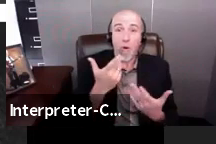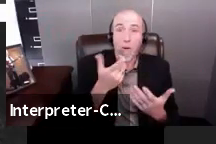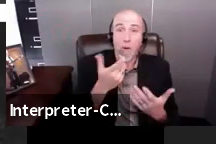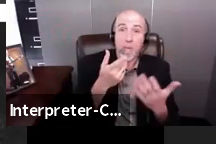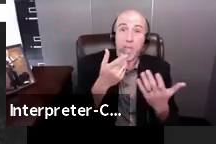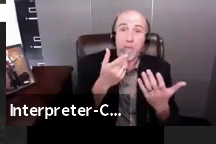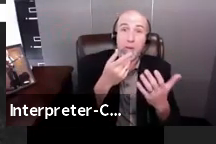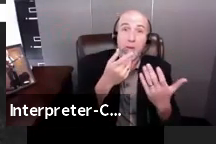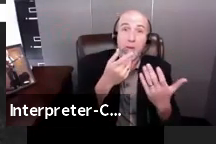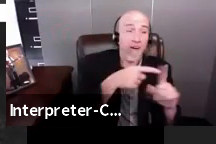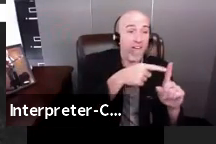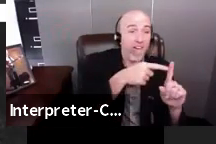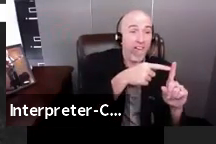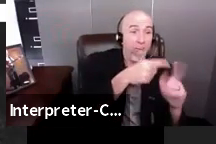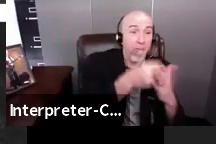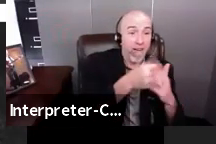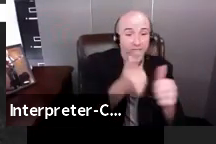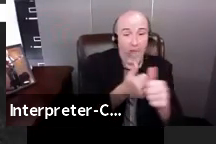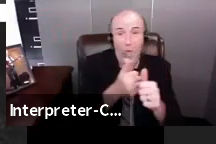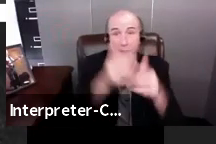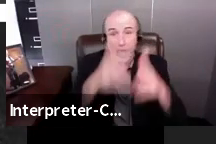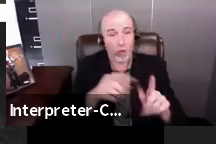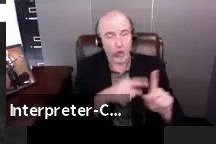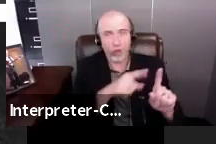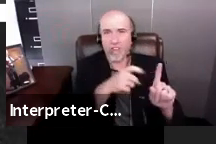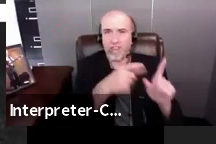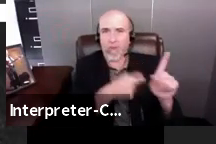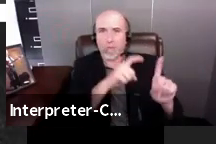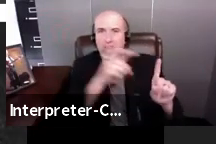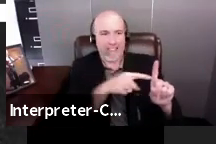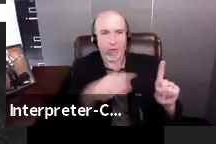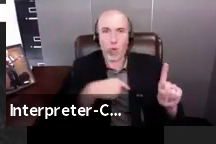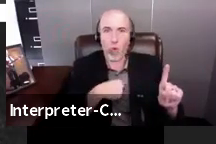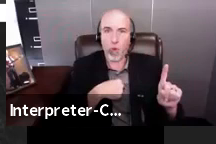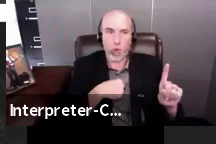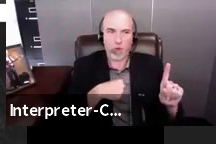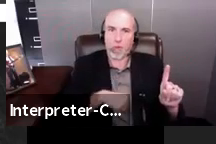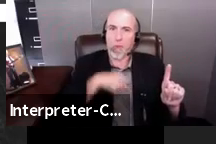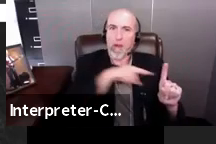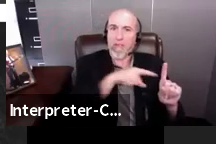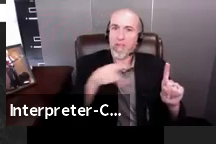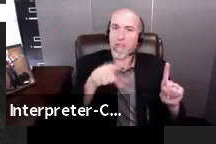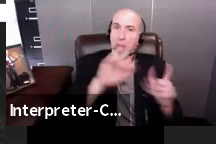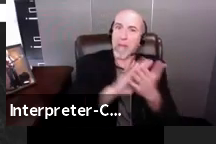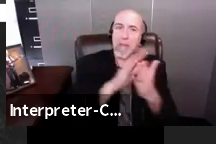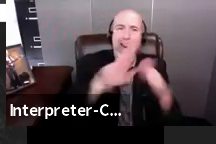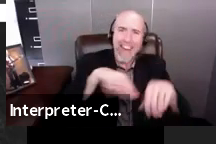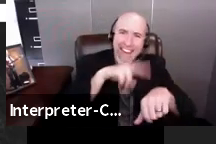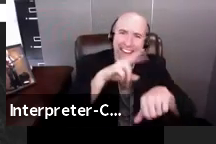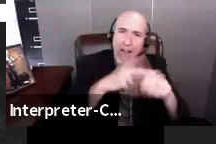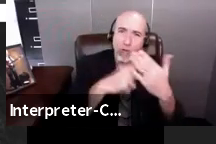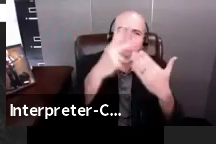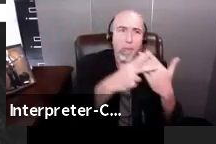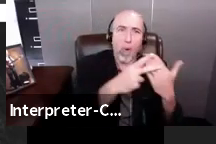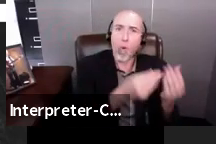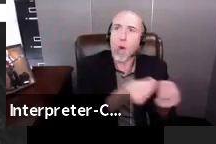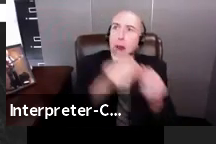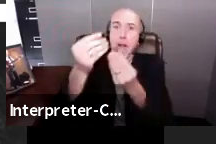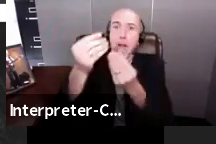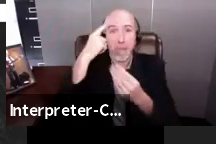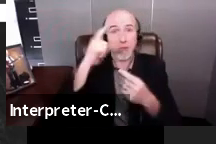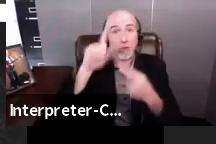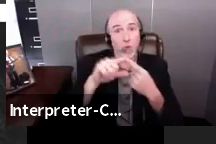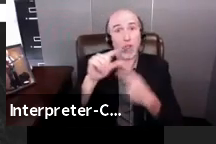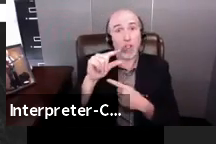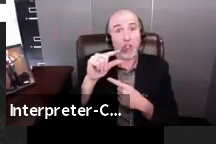came out of Texas. We should be proud of that. It became a national program because when